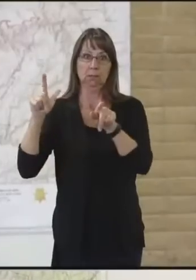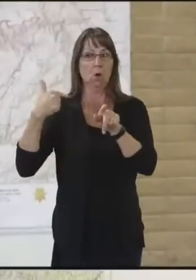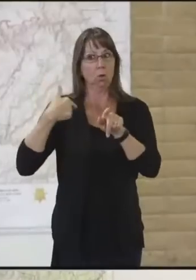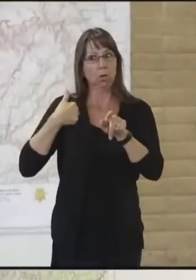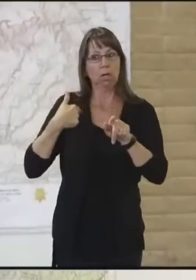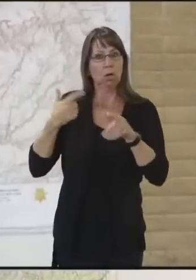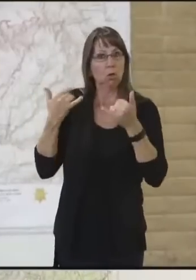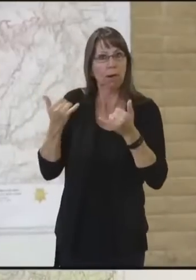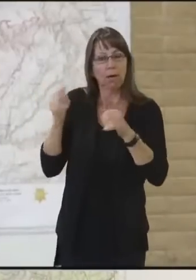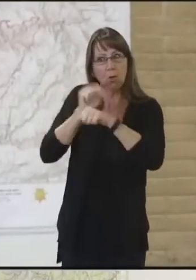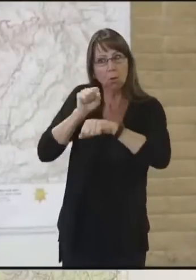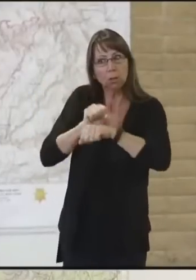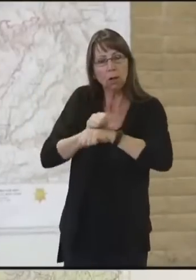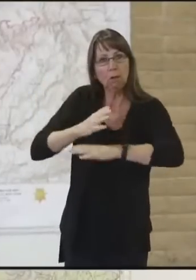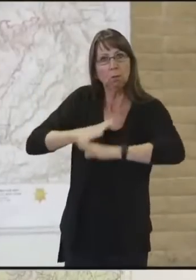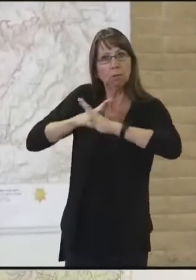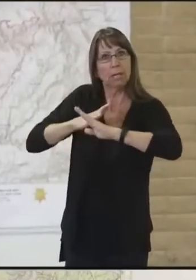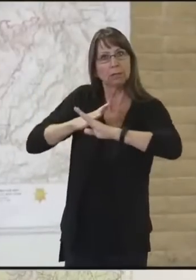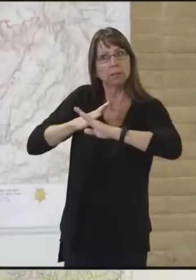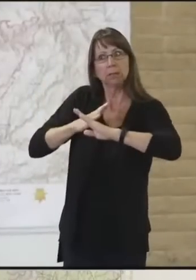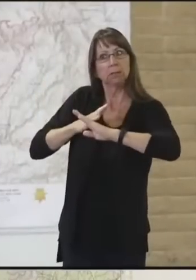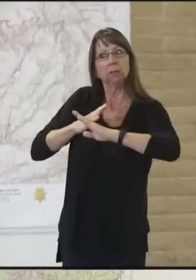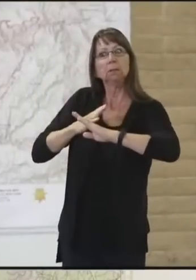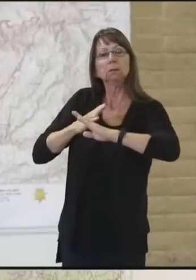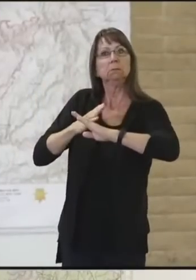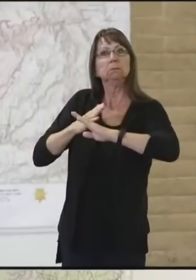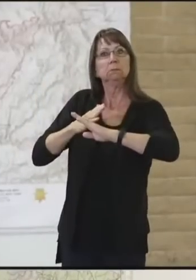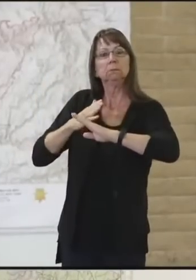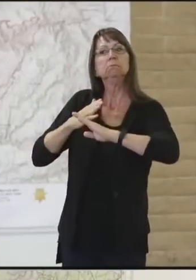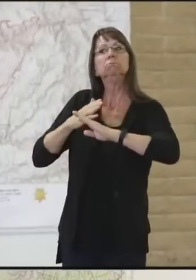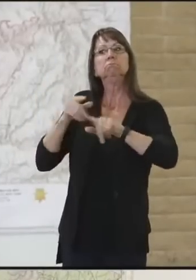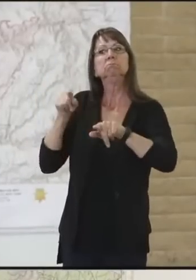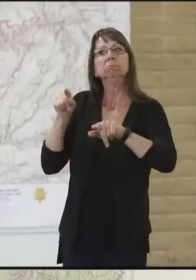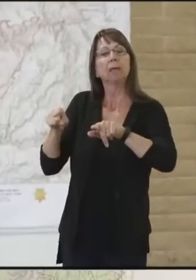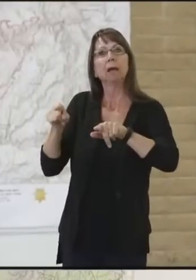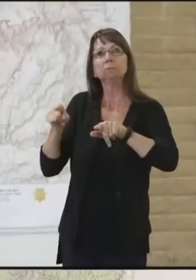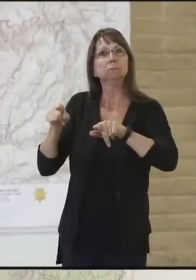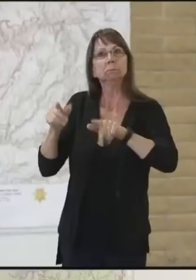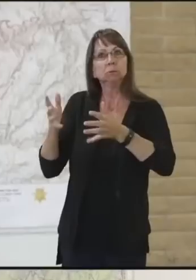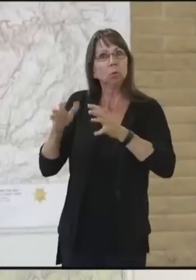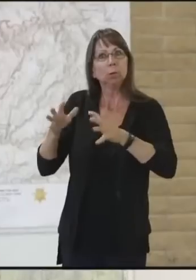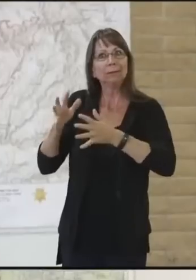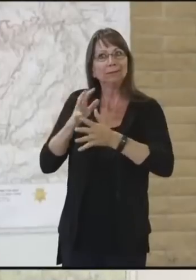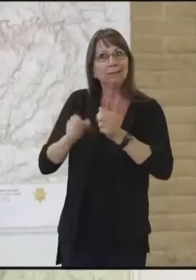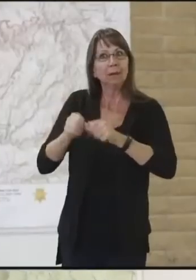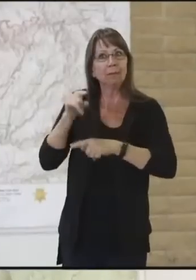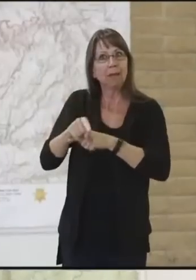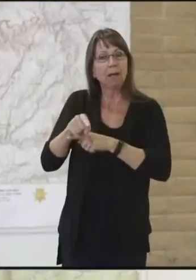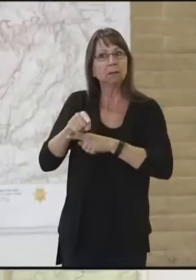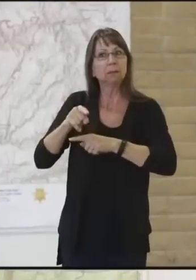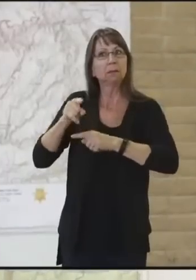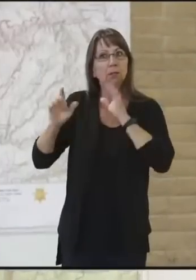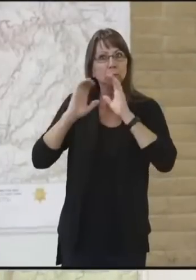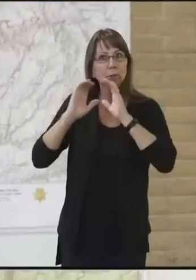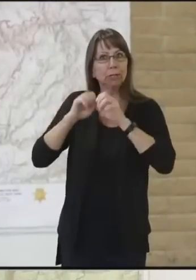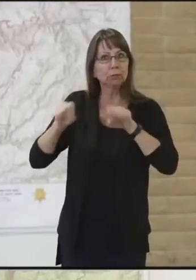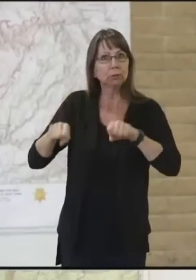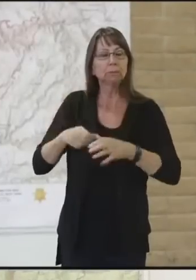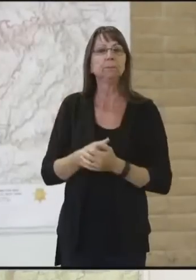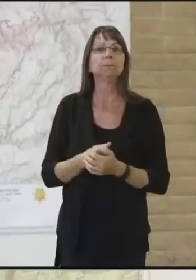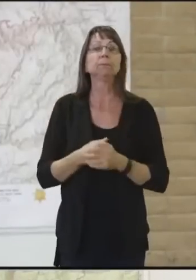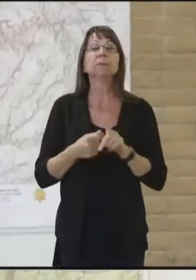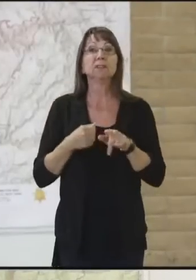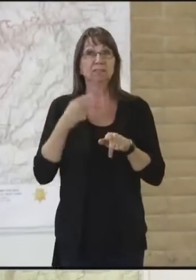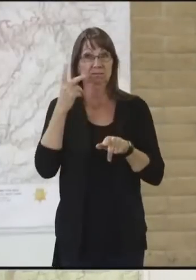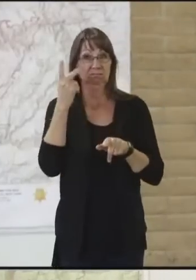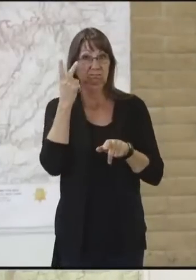that infrastructure and prevent damage to our communication system. As you can see, the fire has